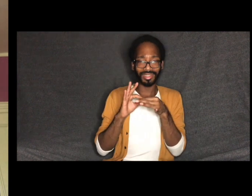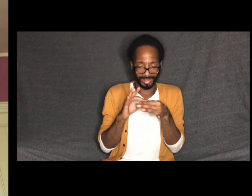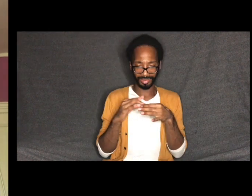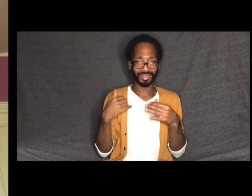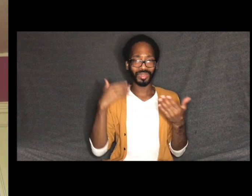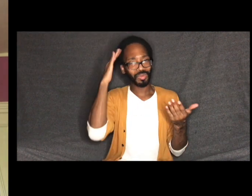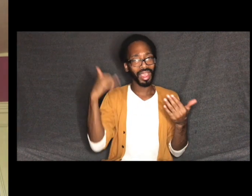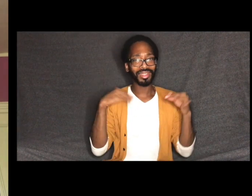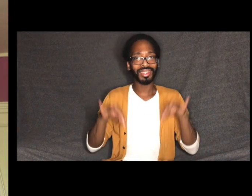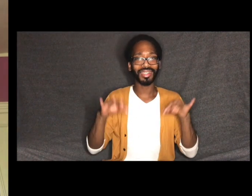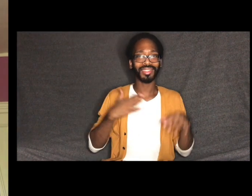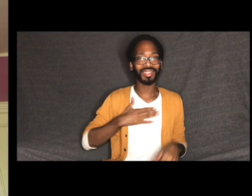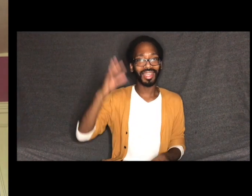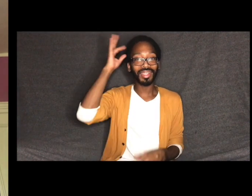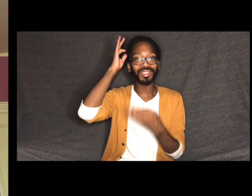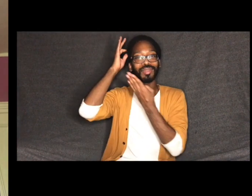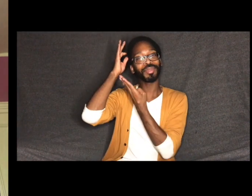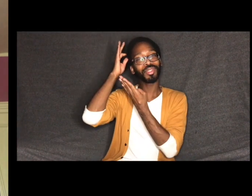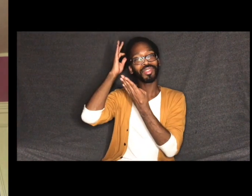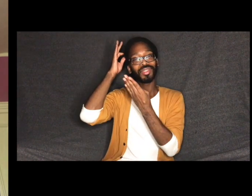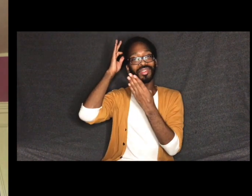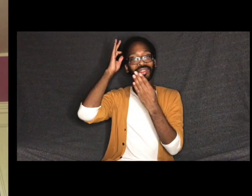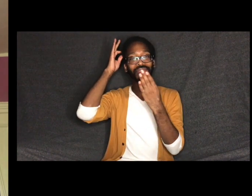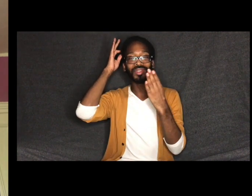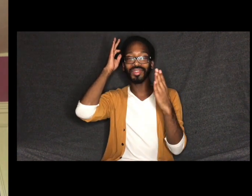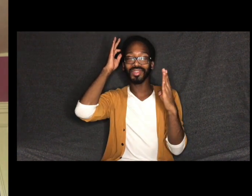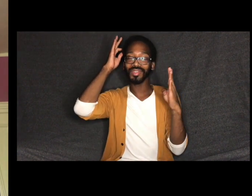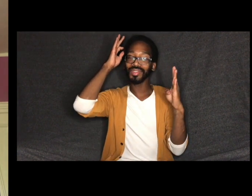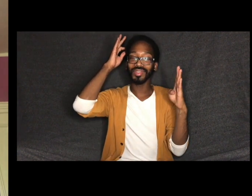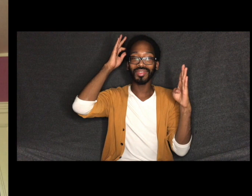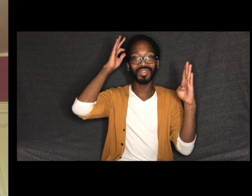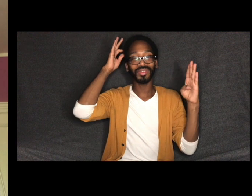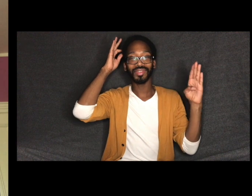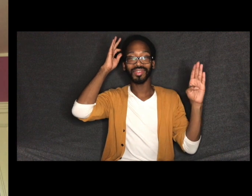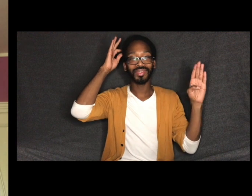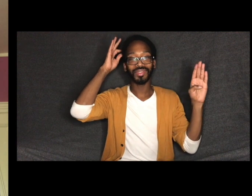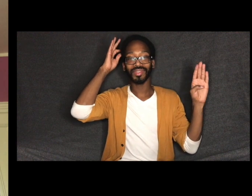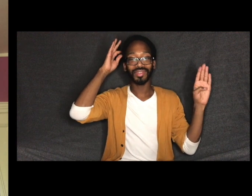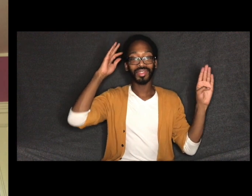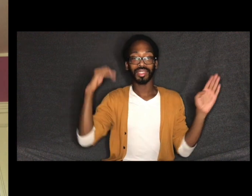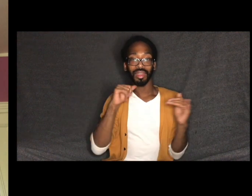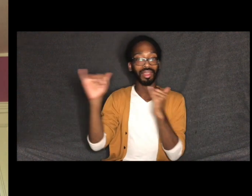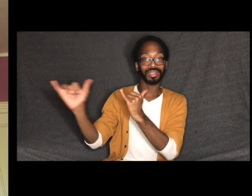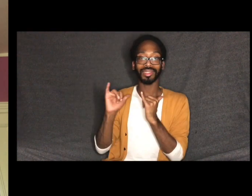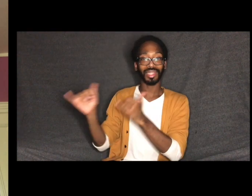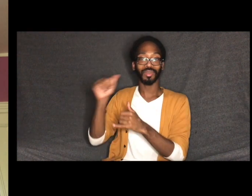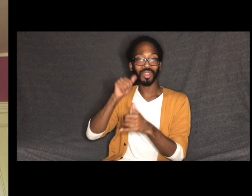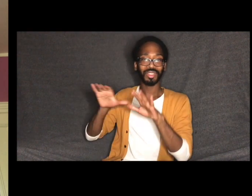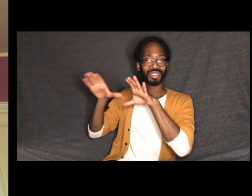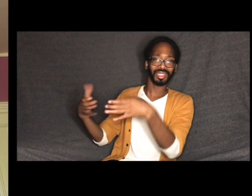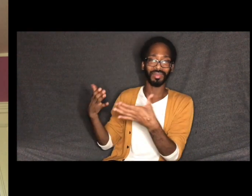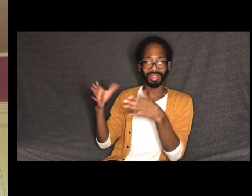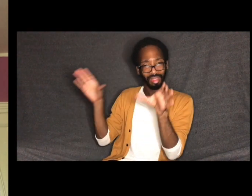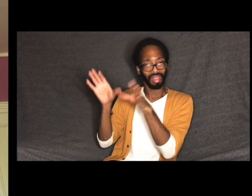blue. You had nothing to do with why I dyed my hair blue. Now I'm not one of those girls who